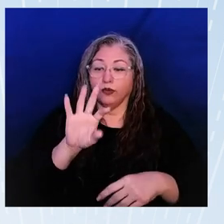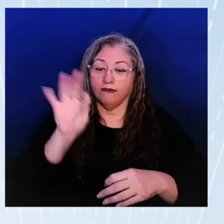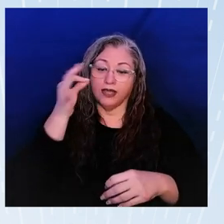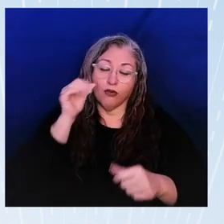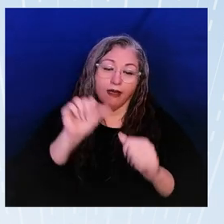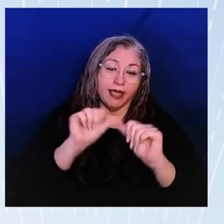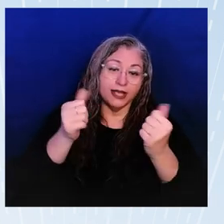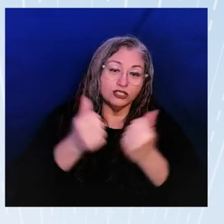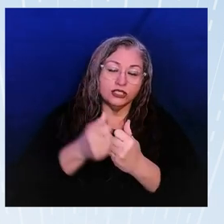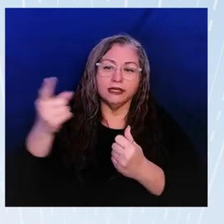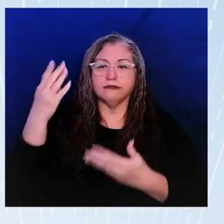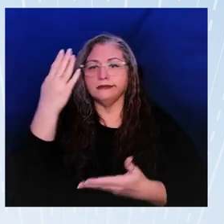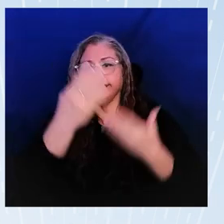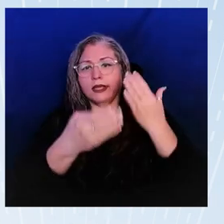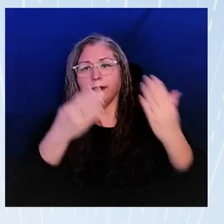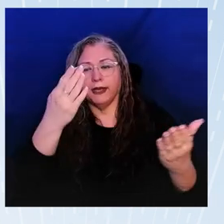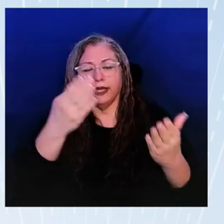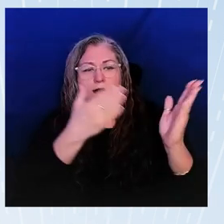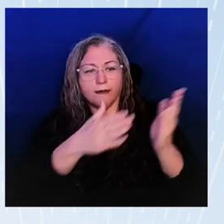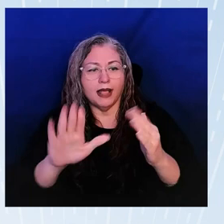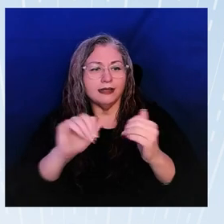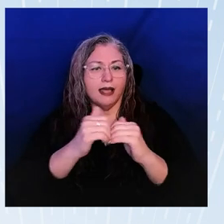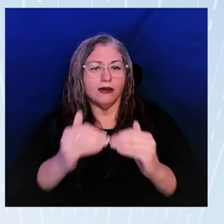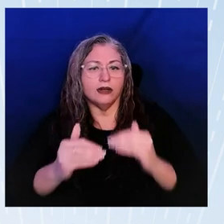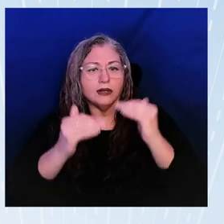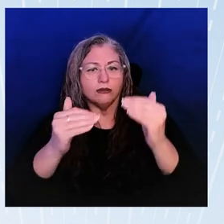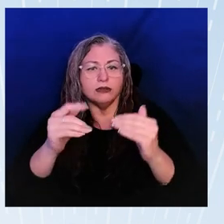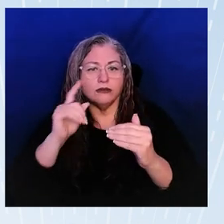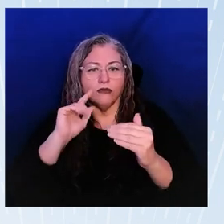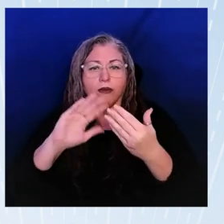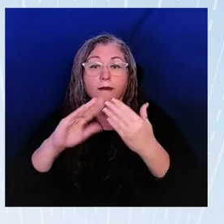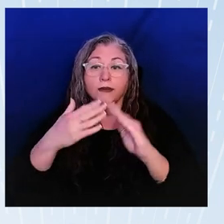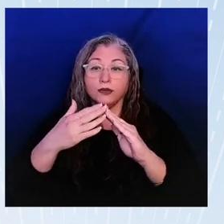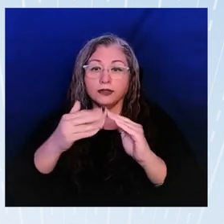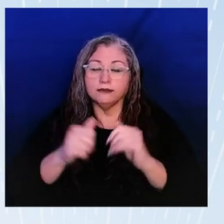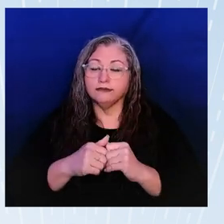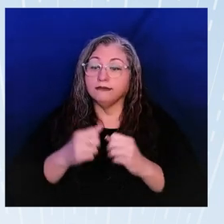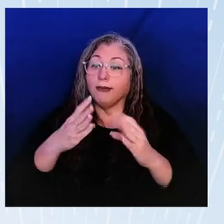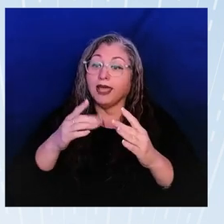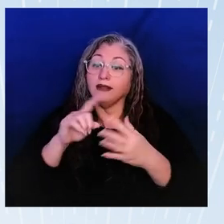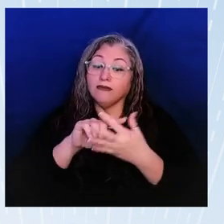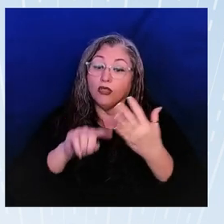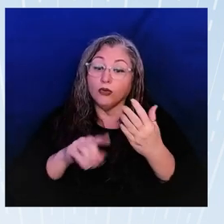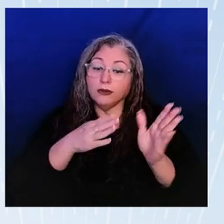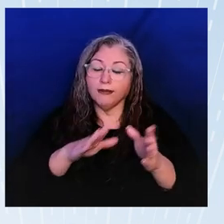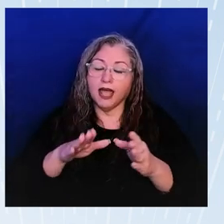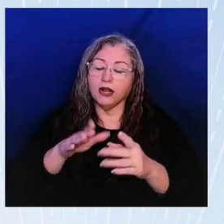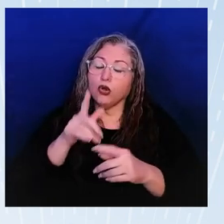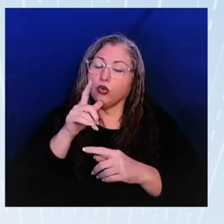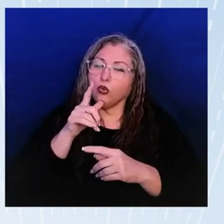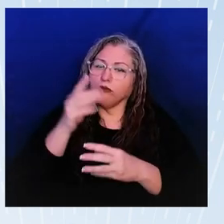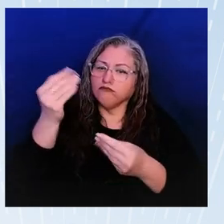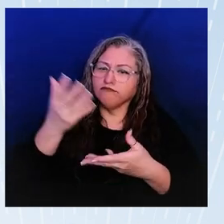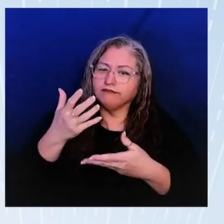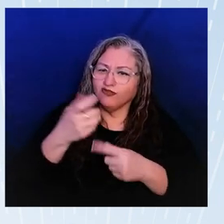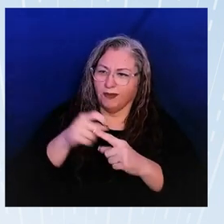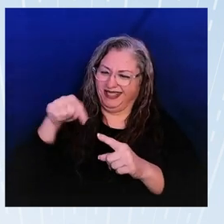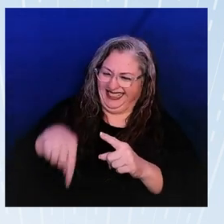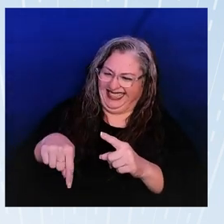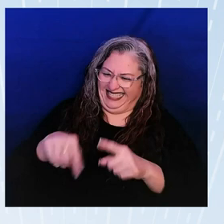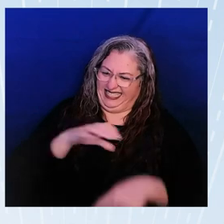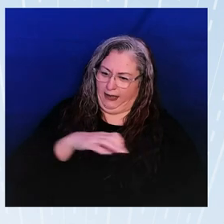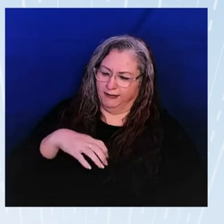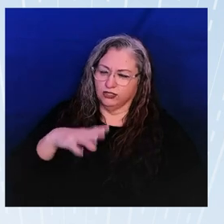submitted plans to advance equity for our communities. And many of these plans were informed by the work of this very commission, as well as